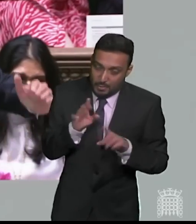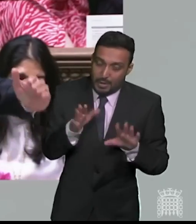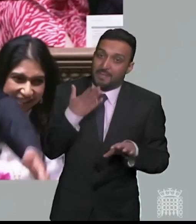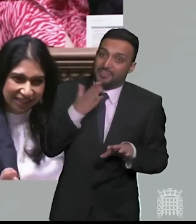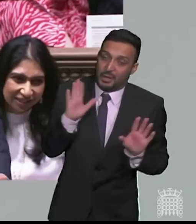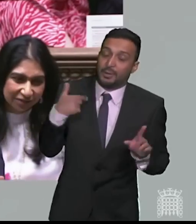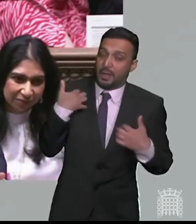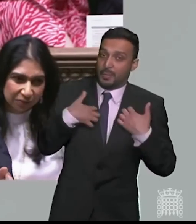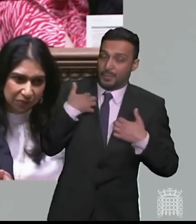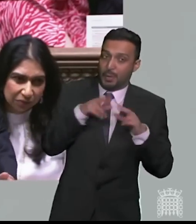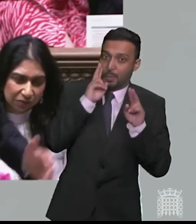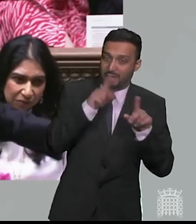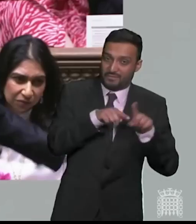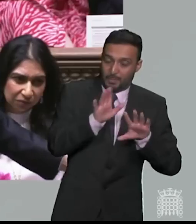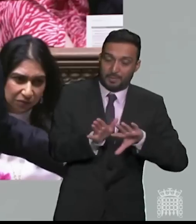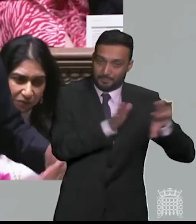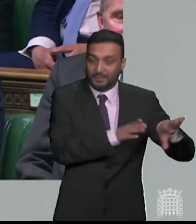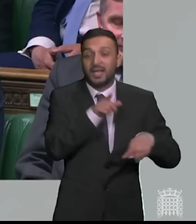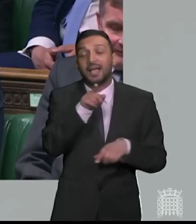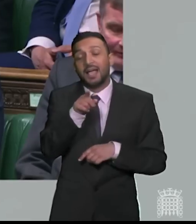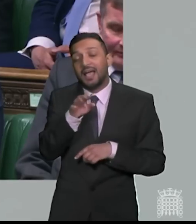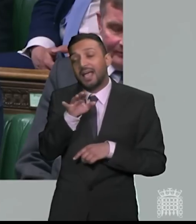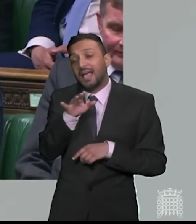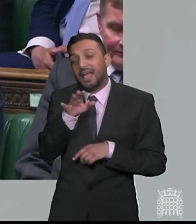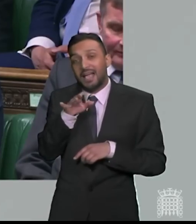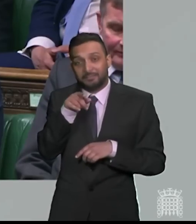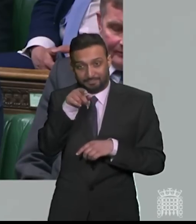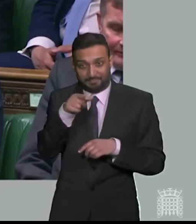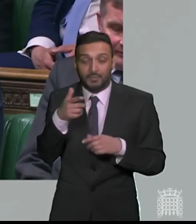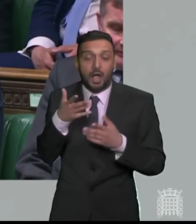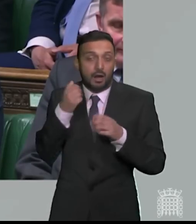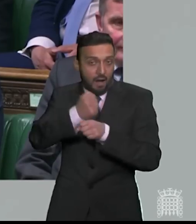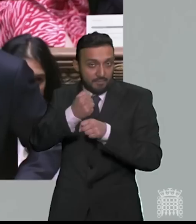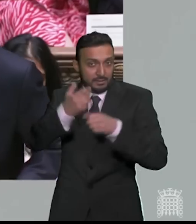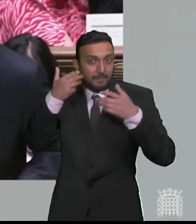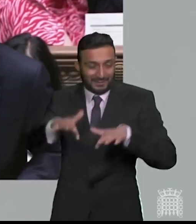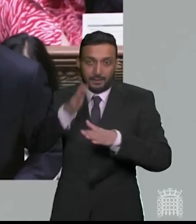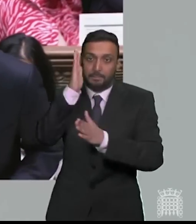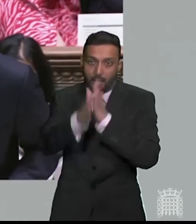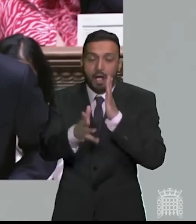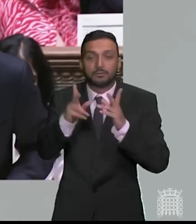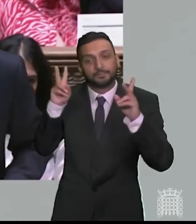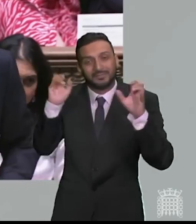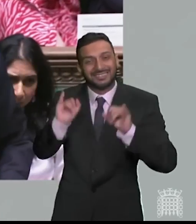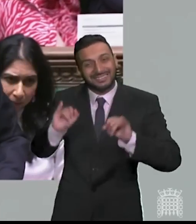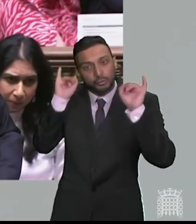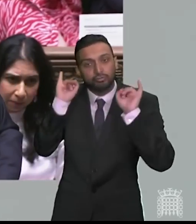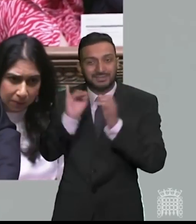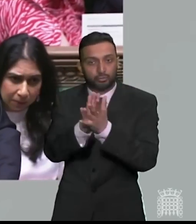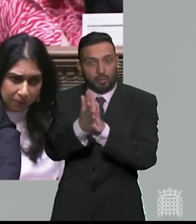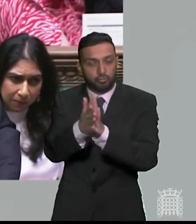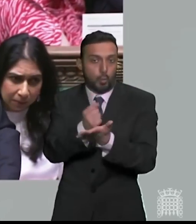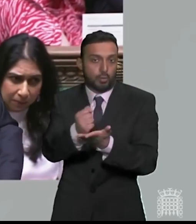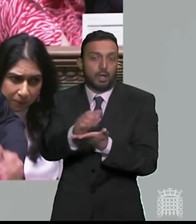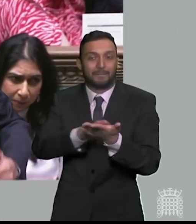second, more substantive matter, this government has passed the serious disruption order, which will ensure that police do have the powers that they need